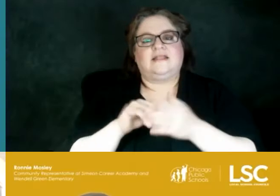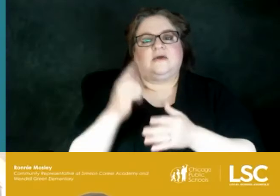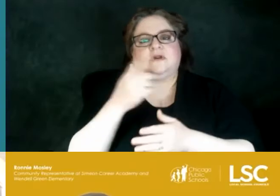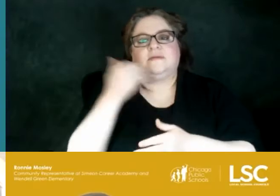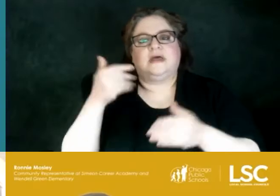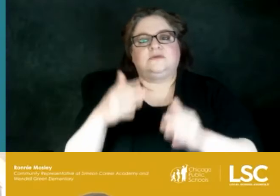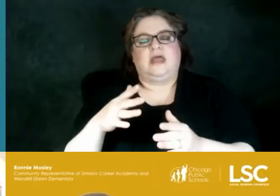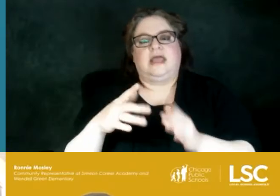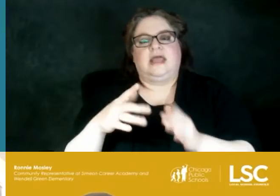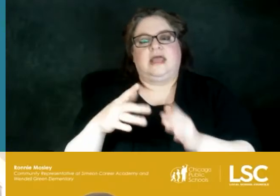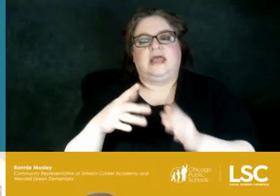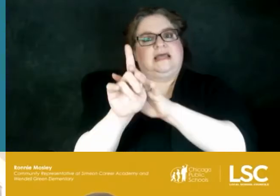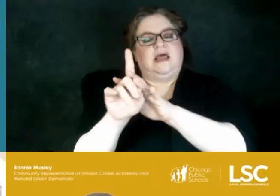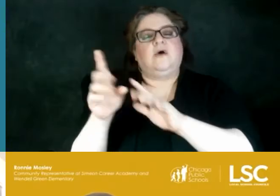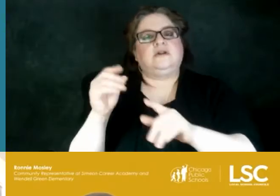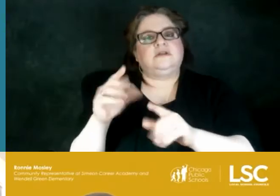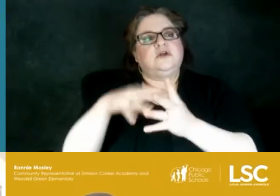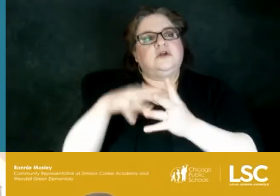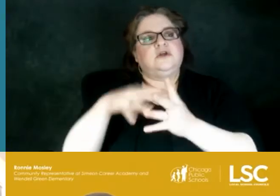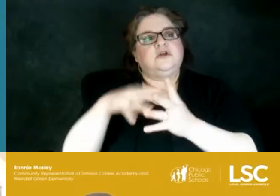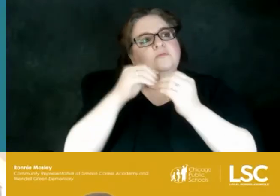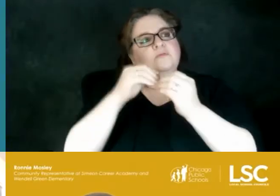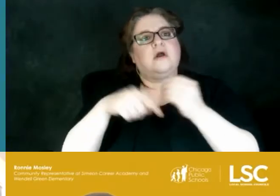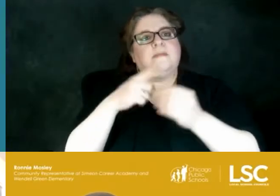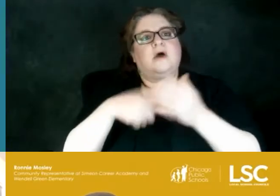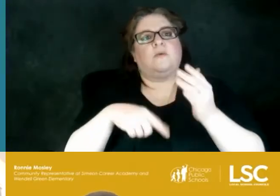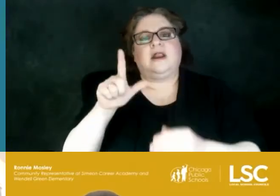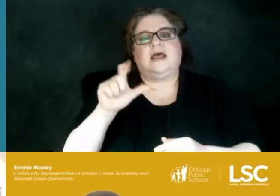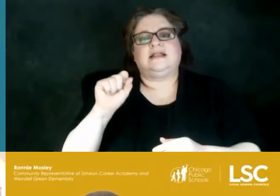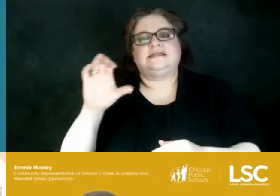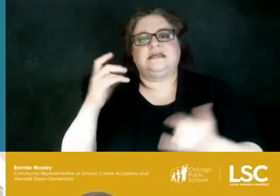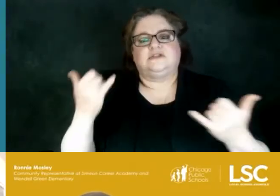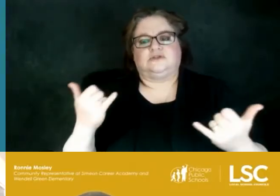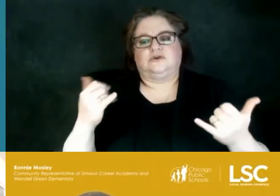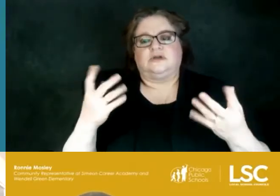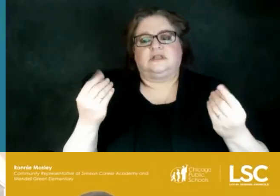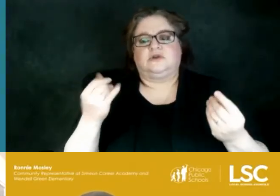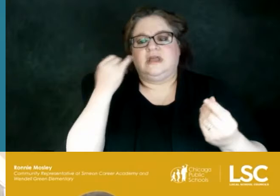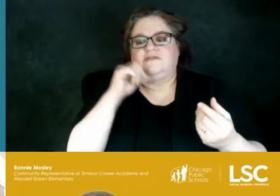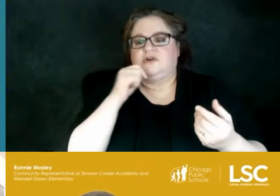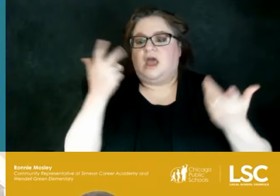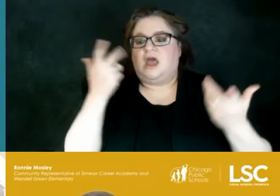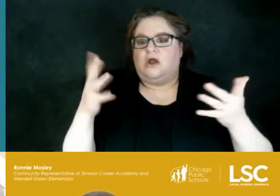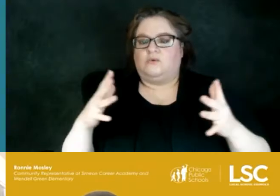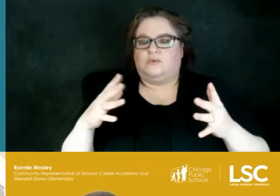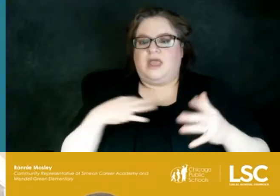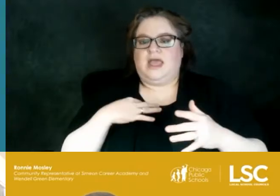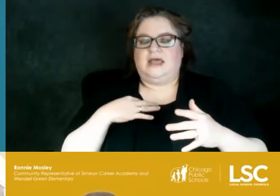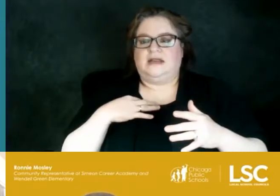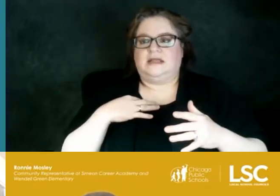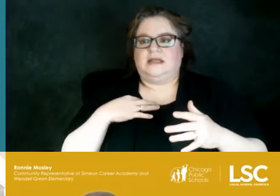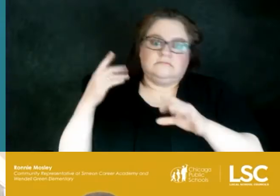ways to stand out is by learning more about what your LSC is currently doing. If you're not already attending the regular